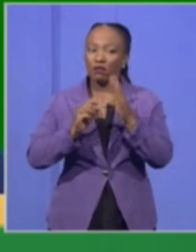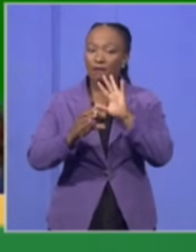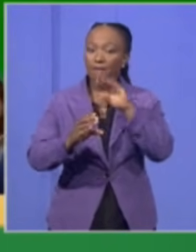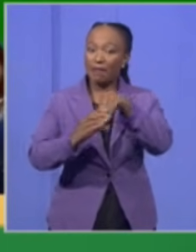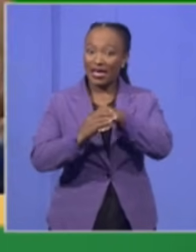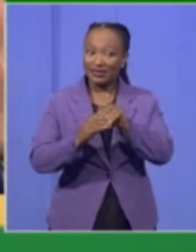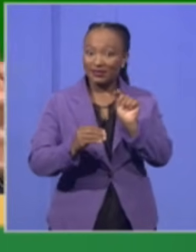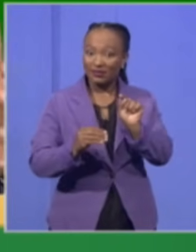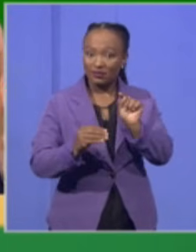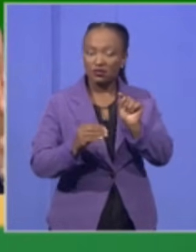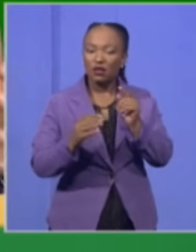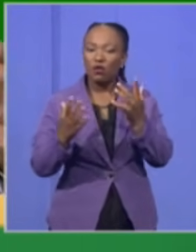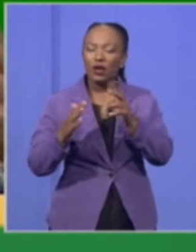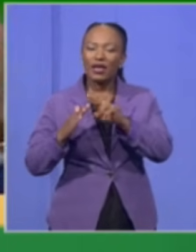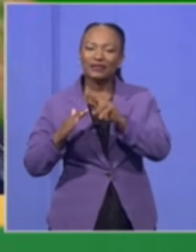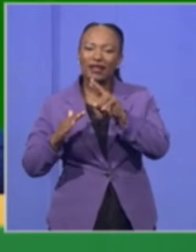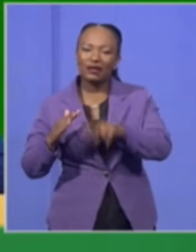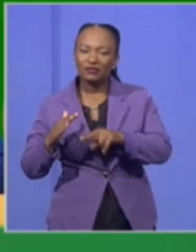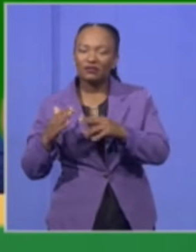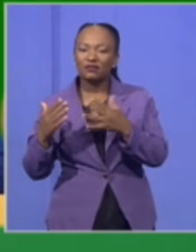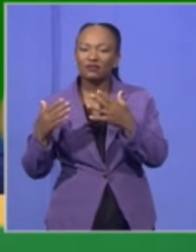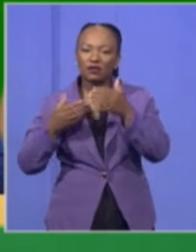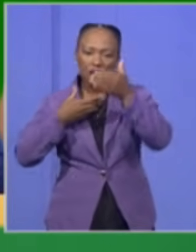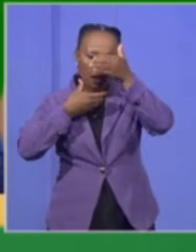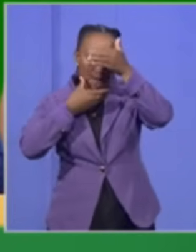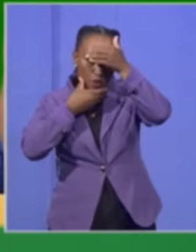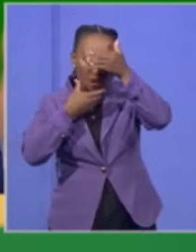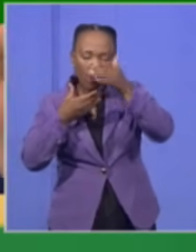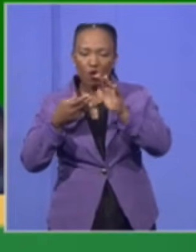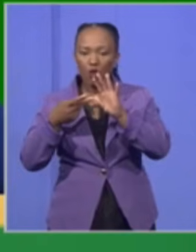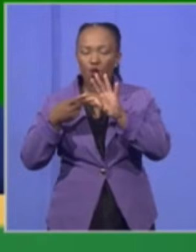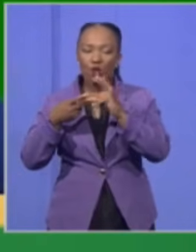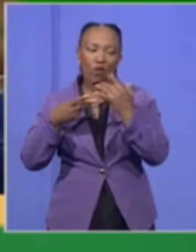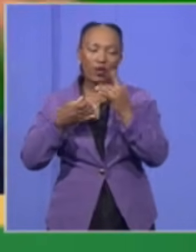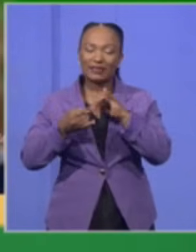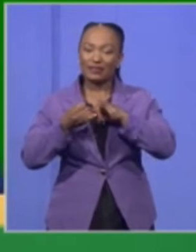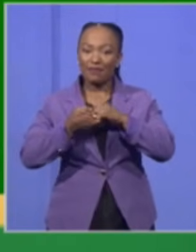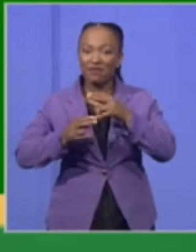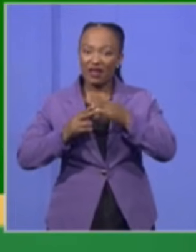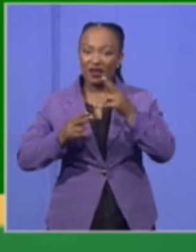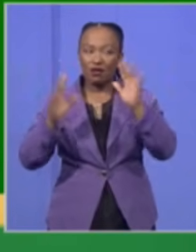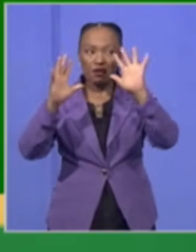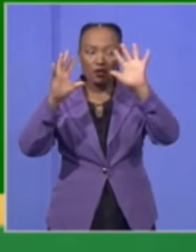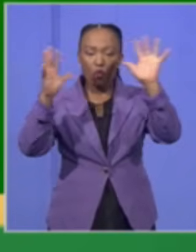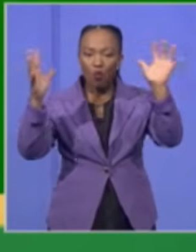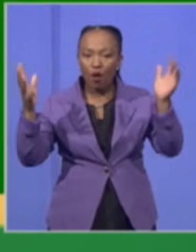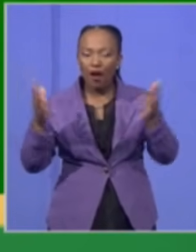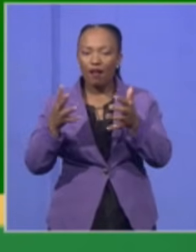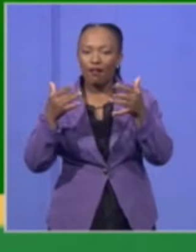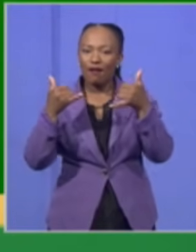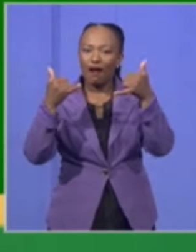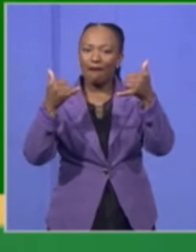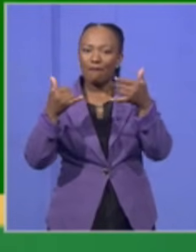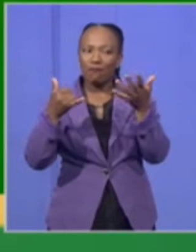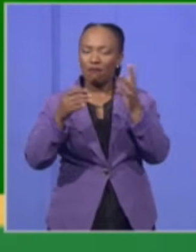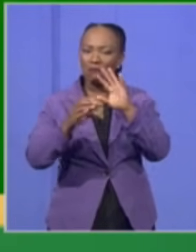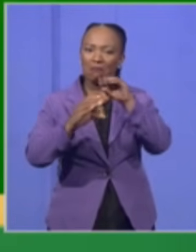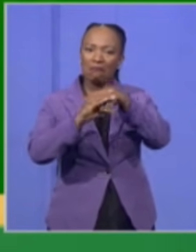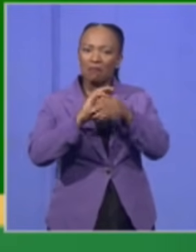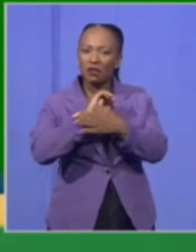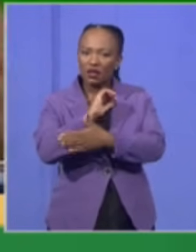results. Is Morocco in the semi-finals of the World Cup with all of the nations in the